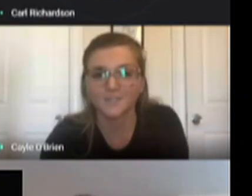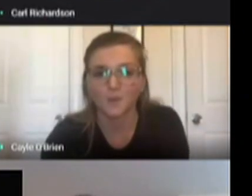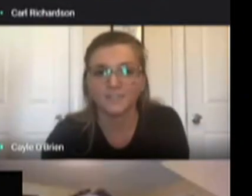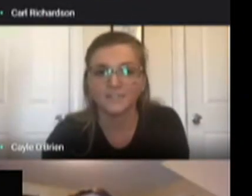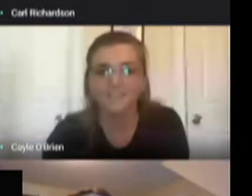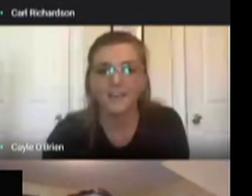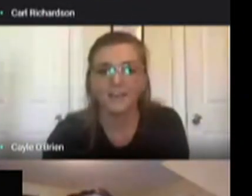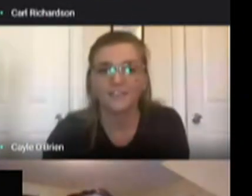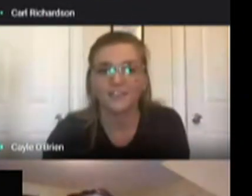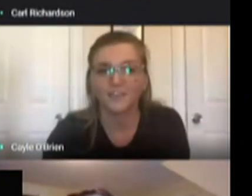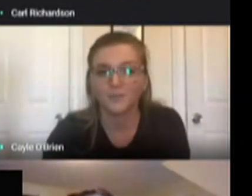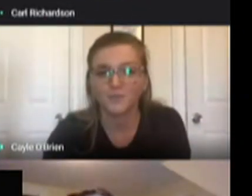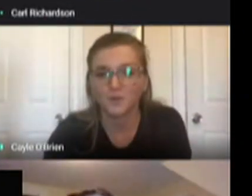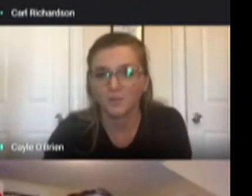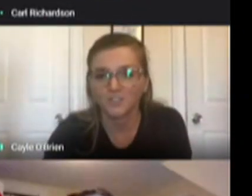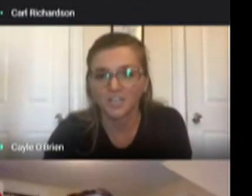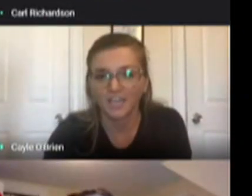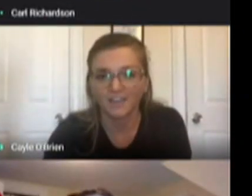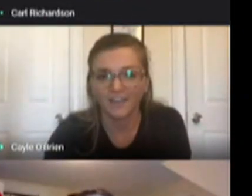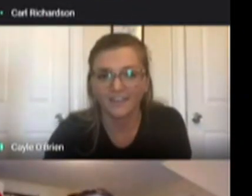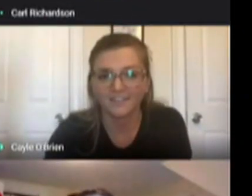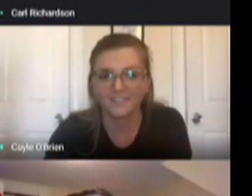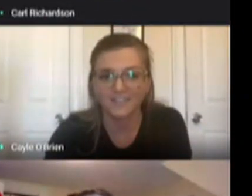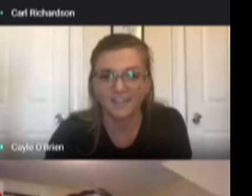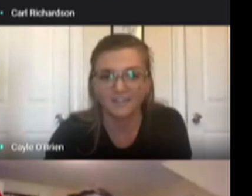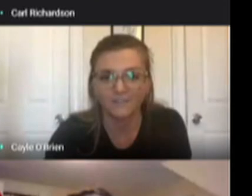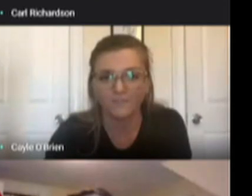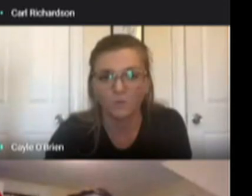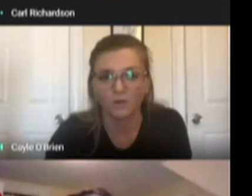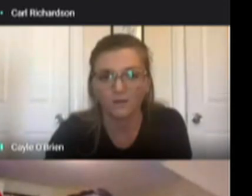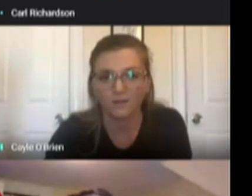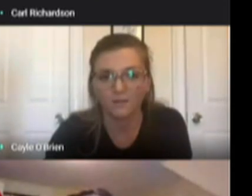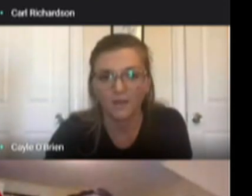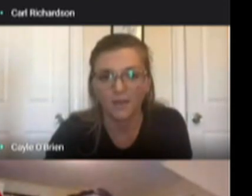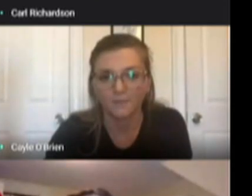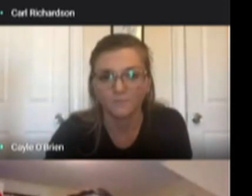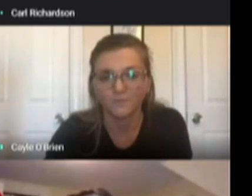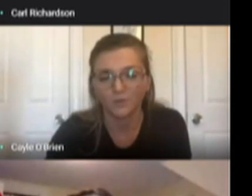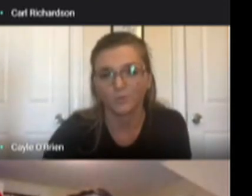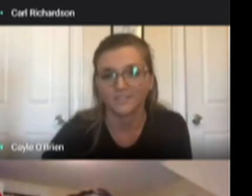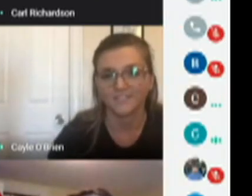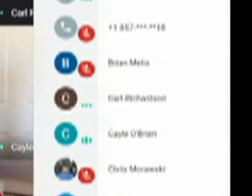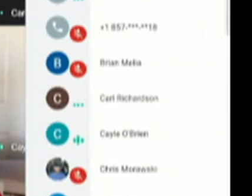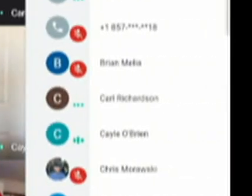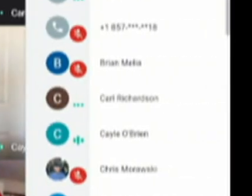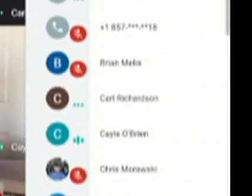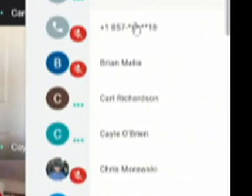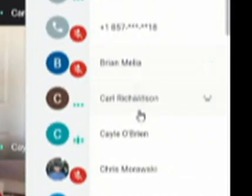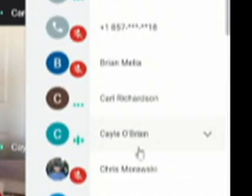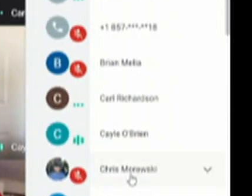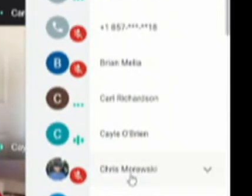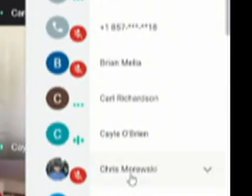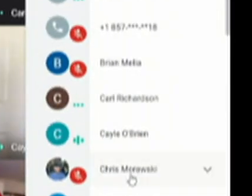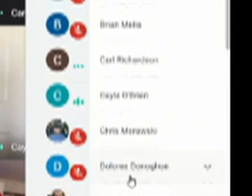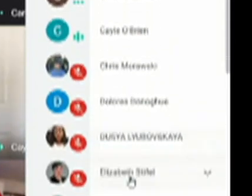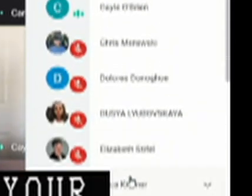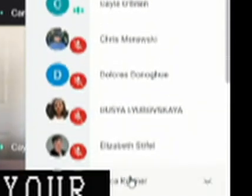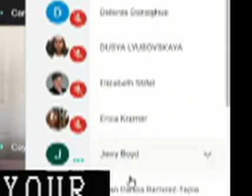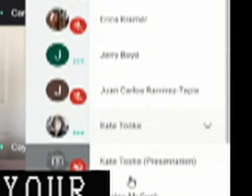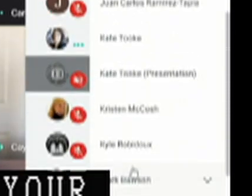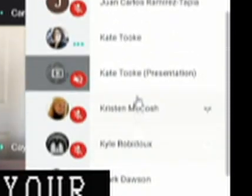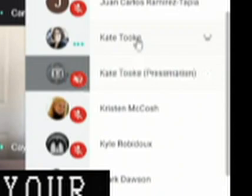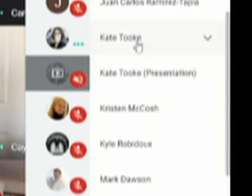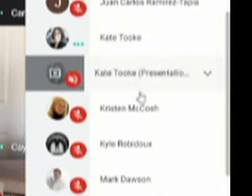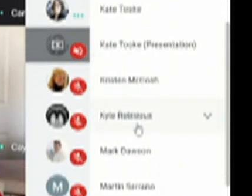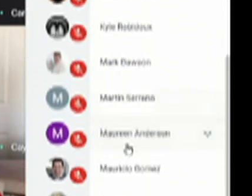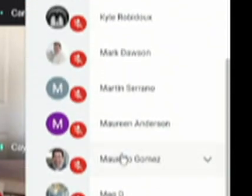Hello, this is Wes. Thank you so much, Kate and Nate, for your presentation today. I do have 3